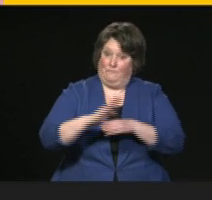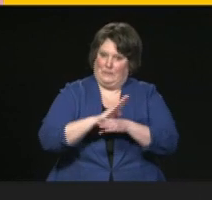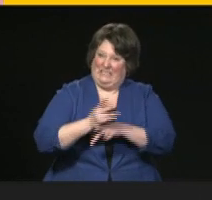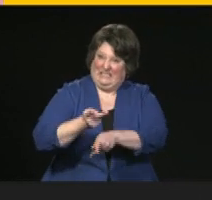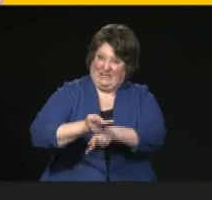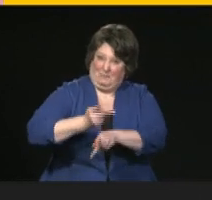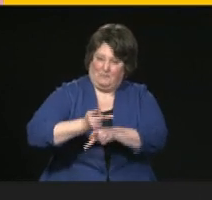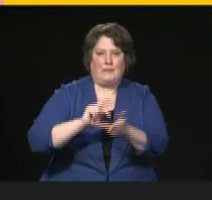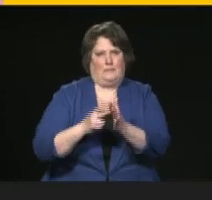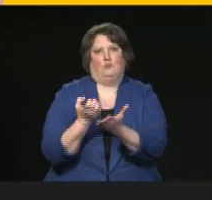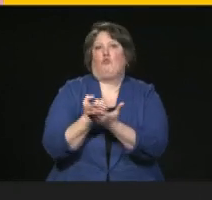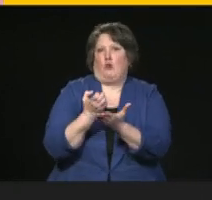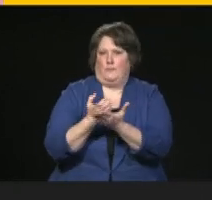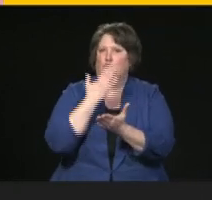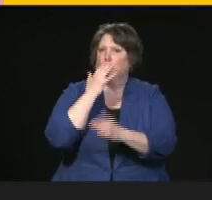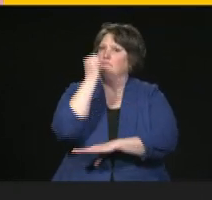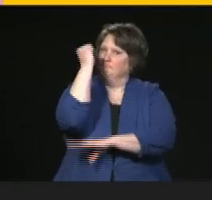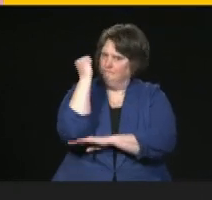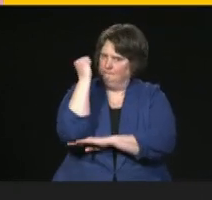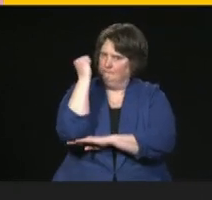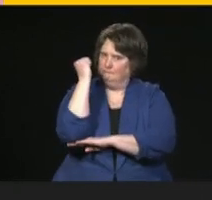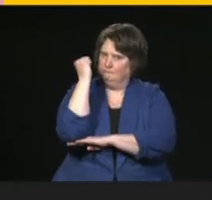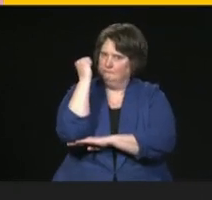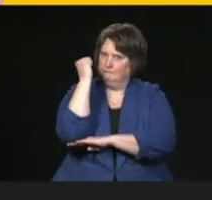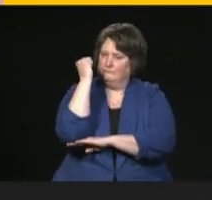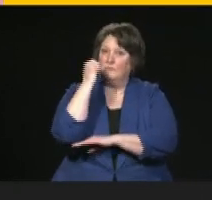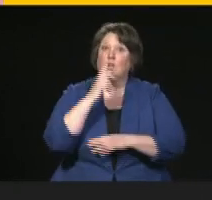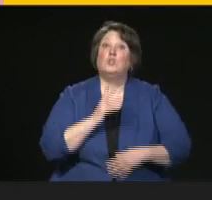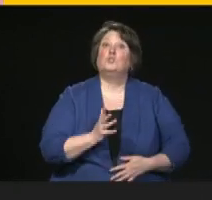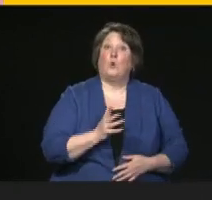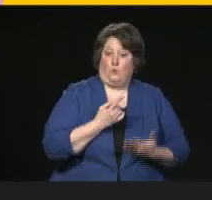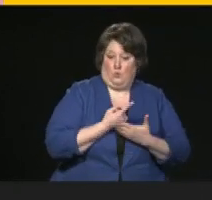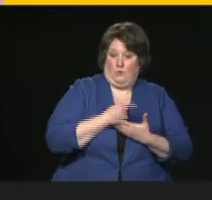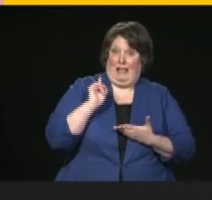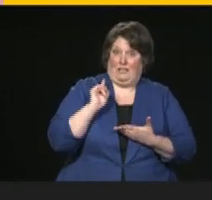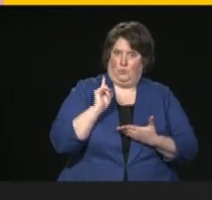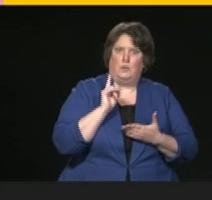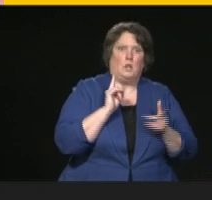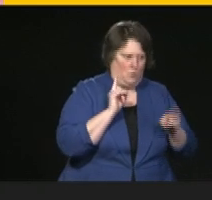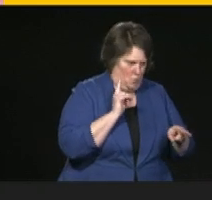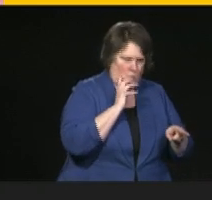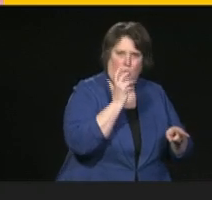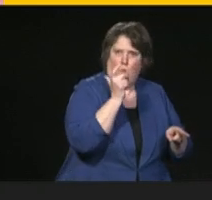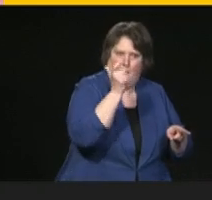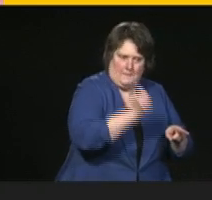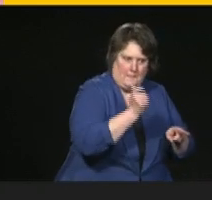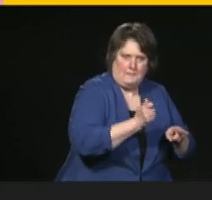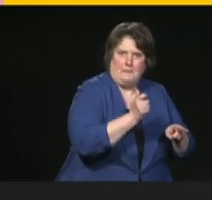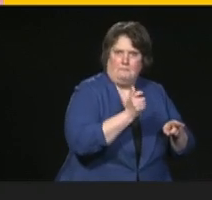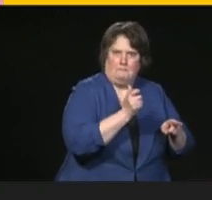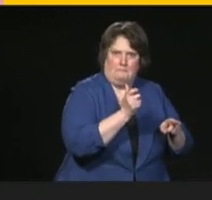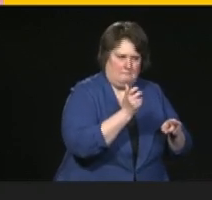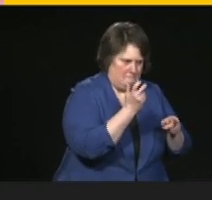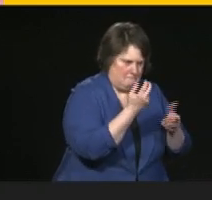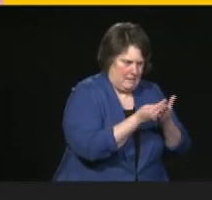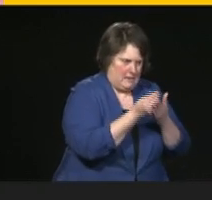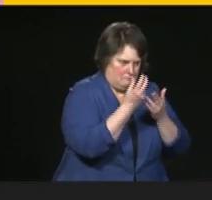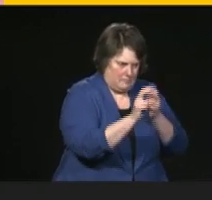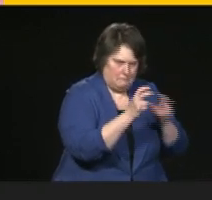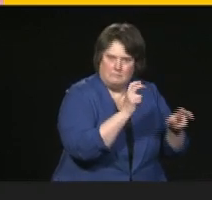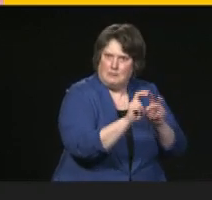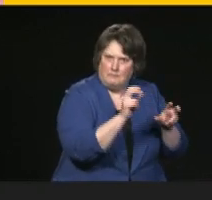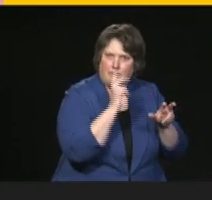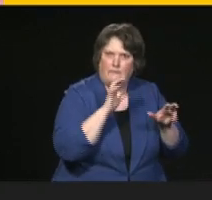that individual Canadians were not penalized for doing the right thing and staying at